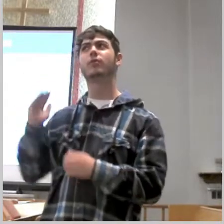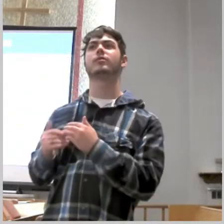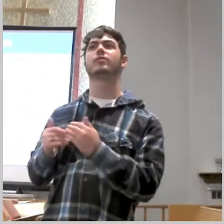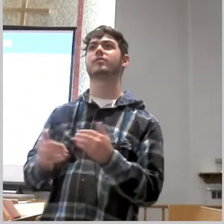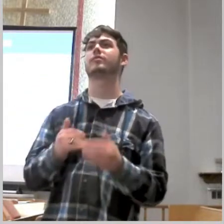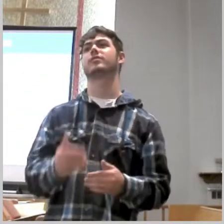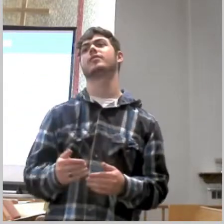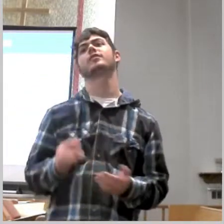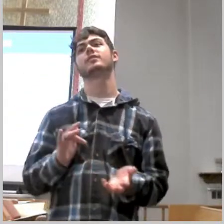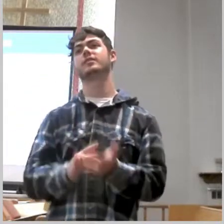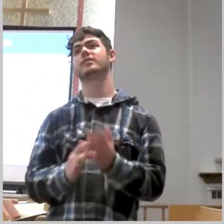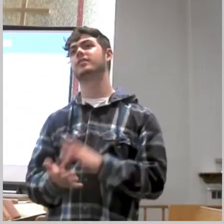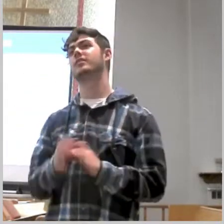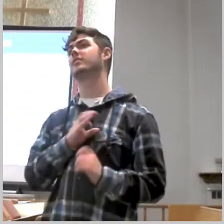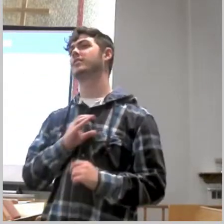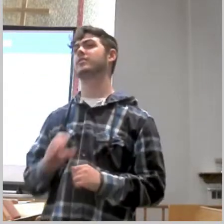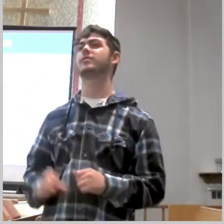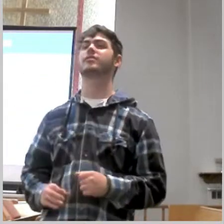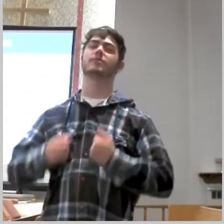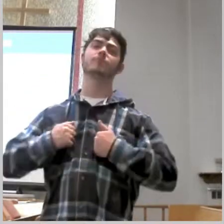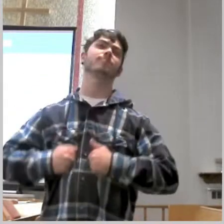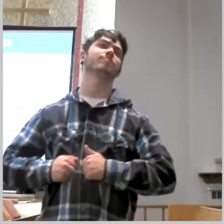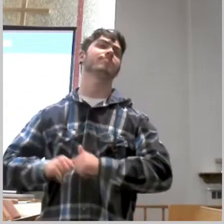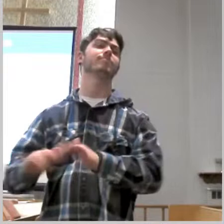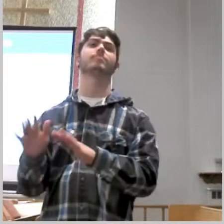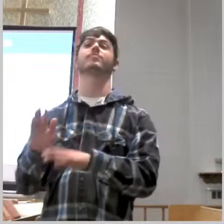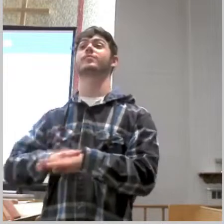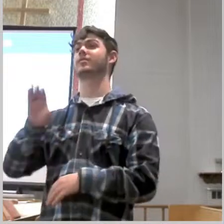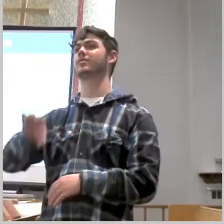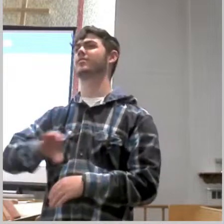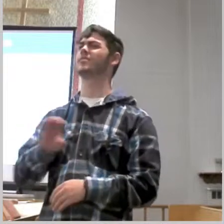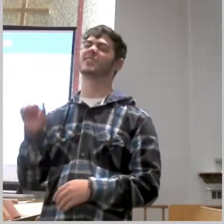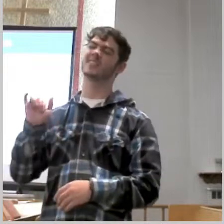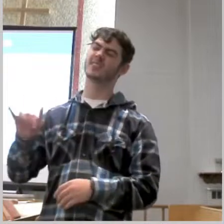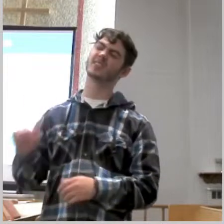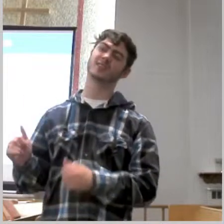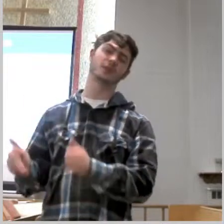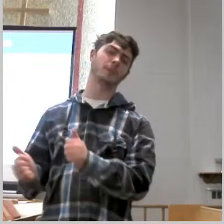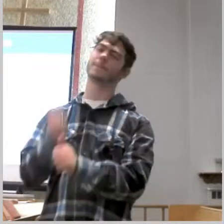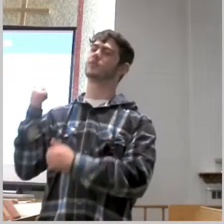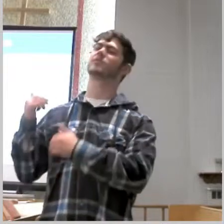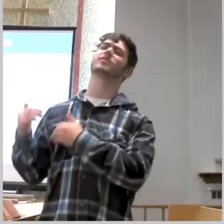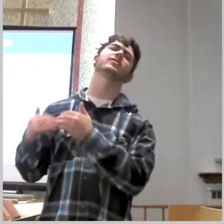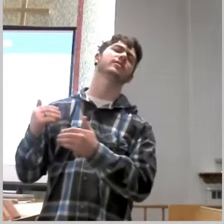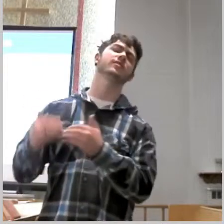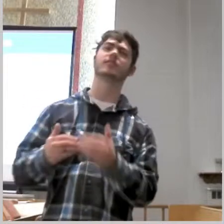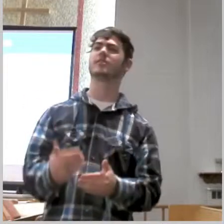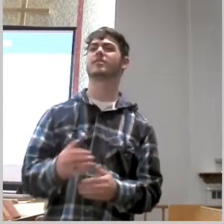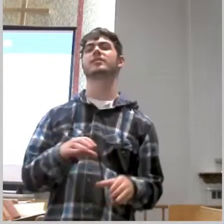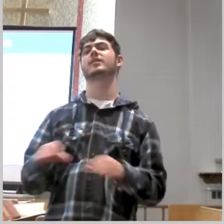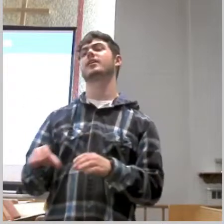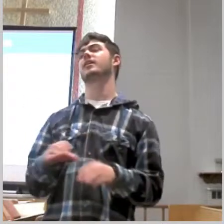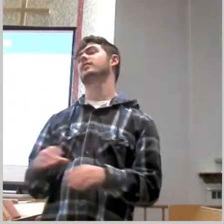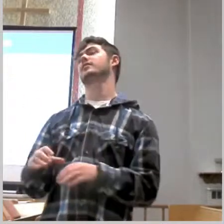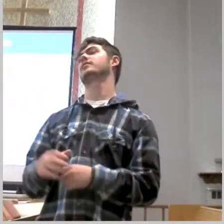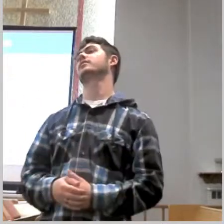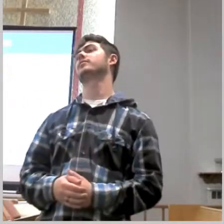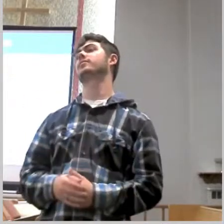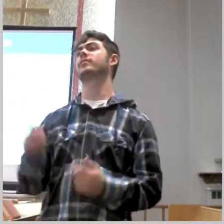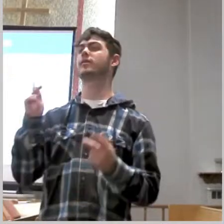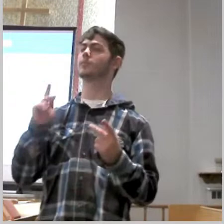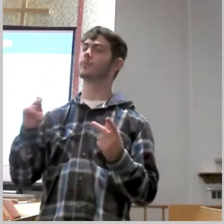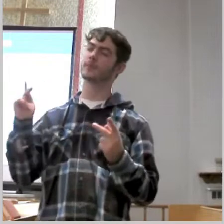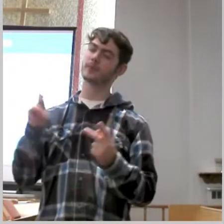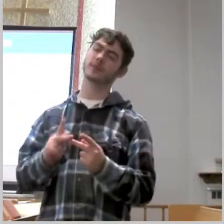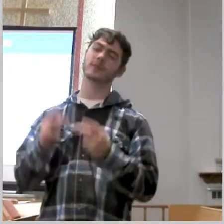that was made on the cross, Father, the most generous act in human history, that the perfect, sinless Son